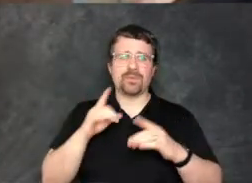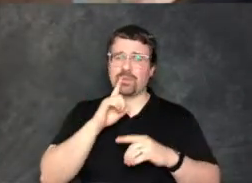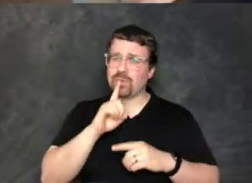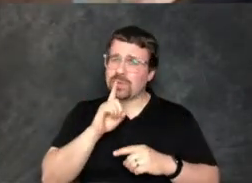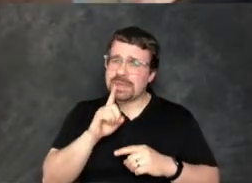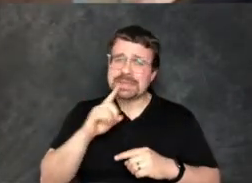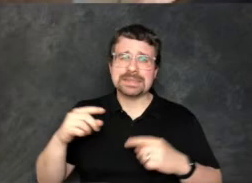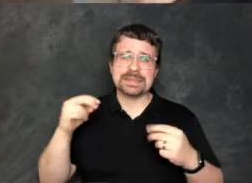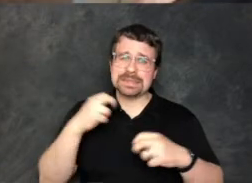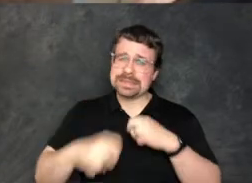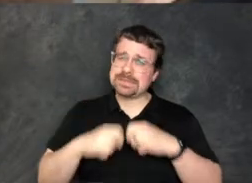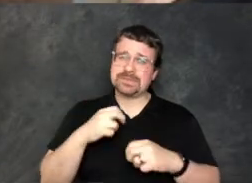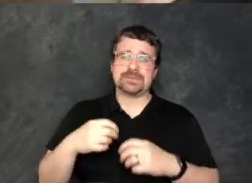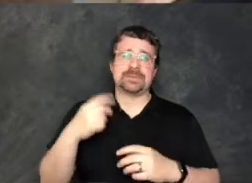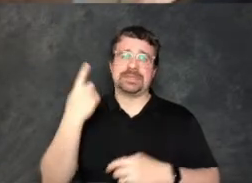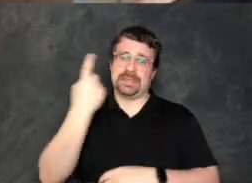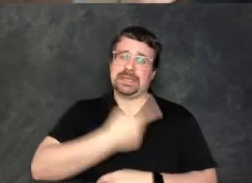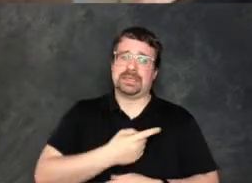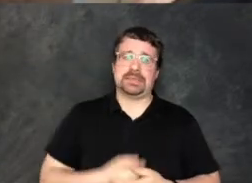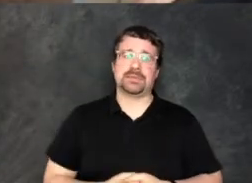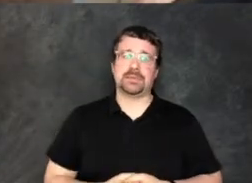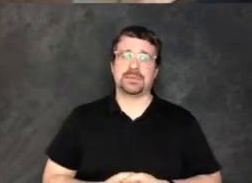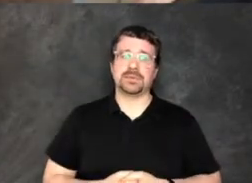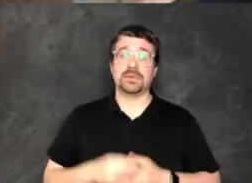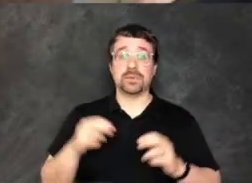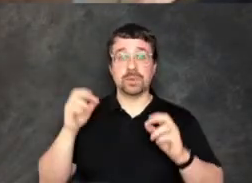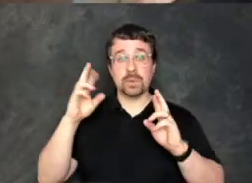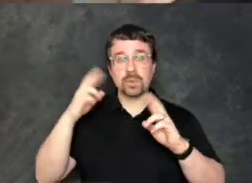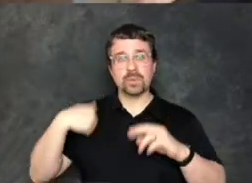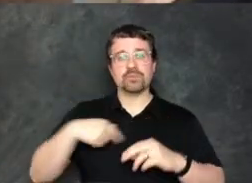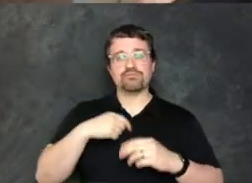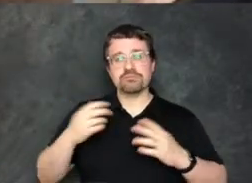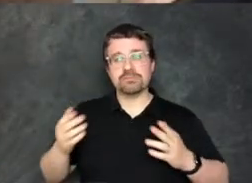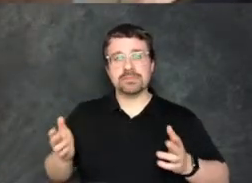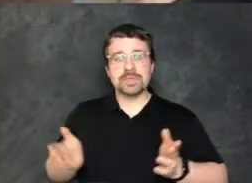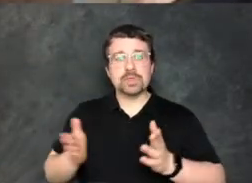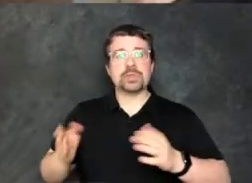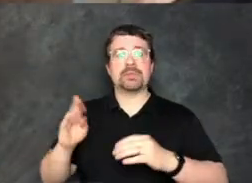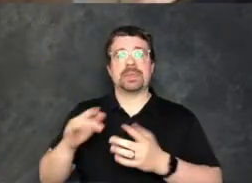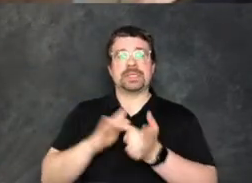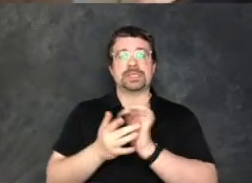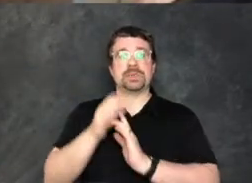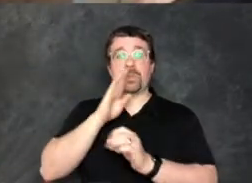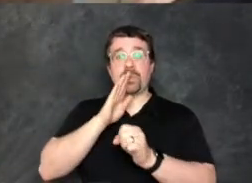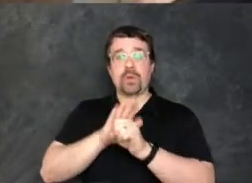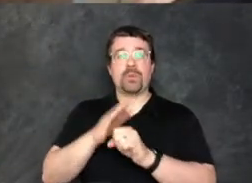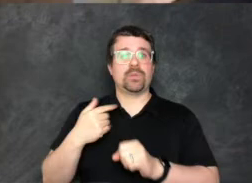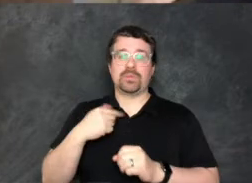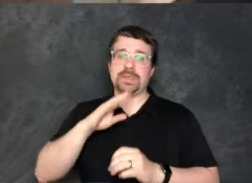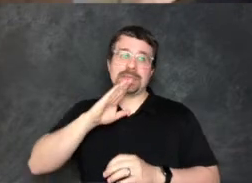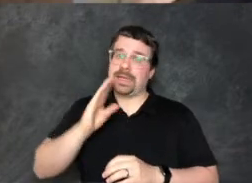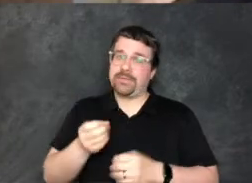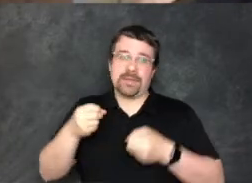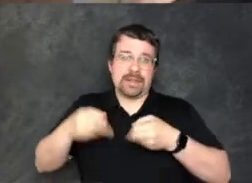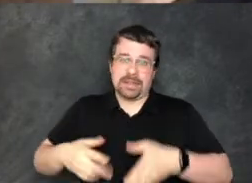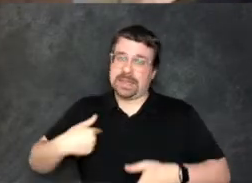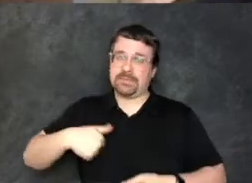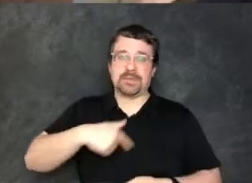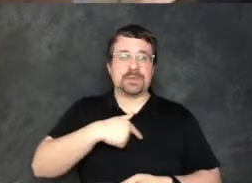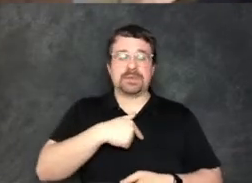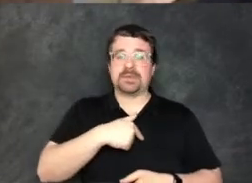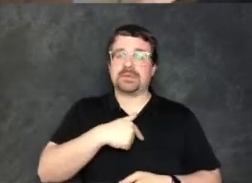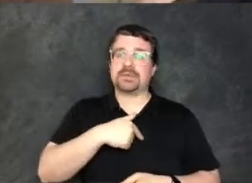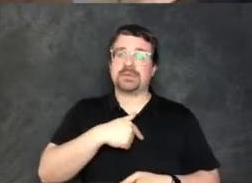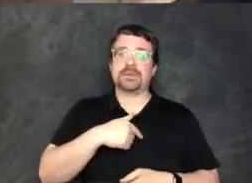folks, these are dreadfully difficult days. May we be encouraged by Jesus' promise that he will